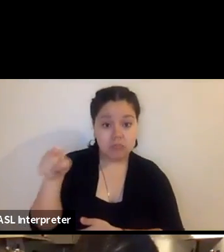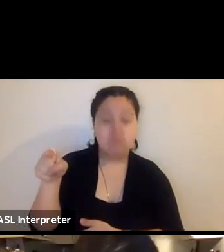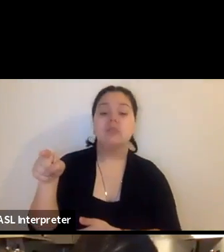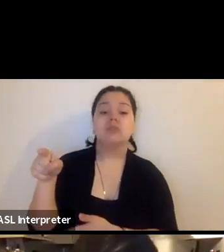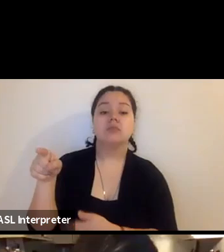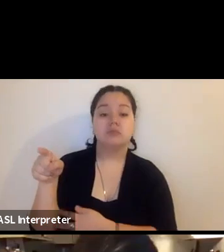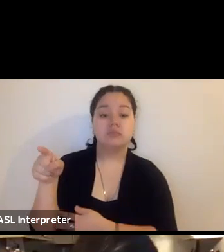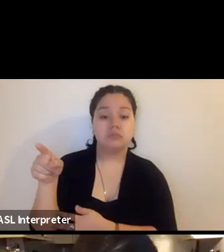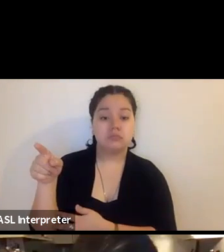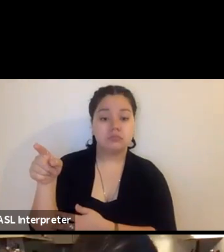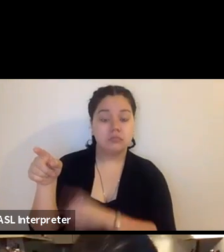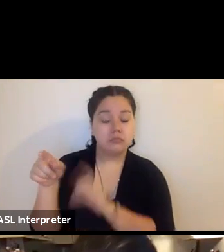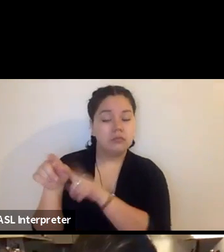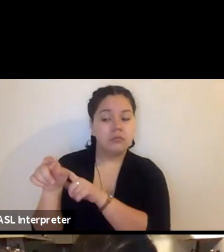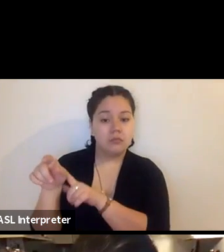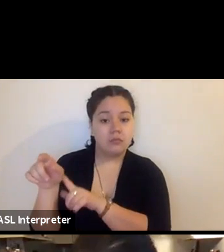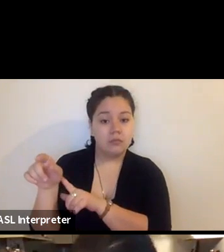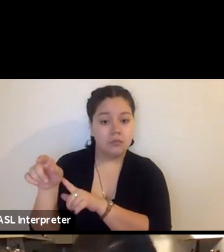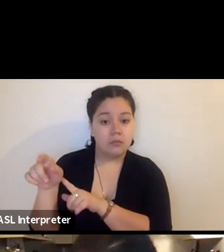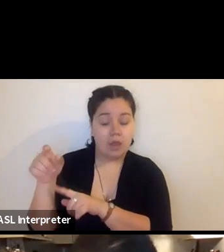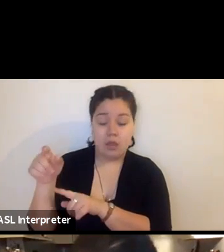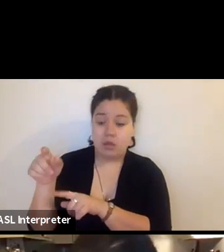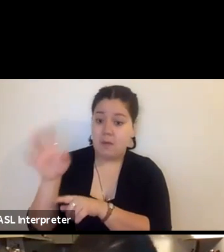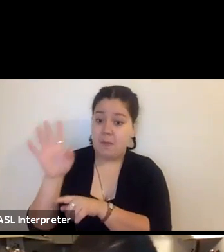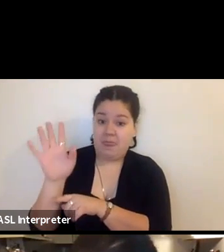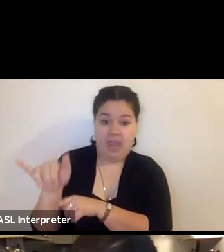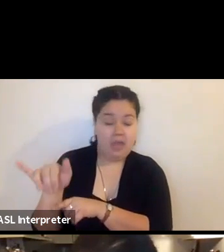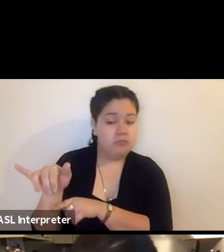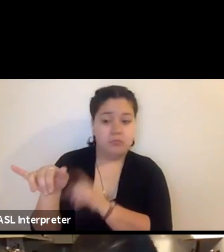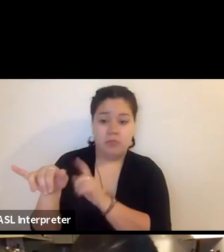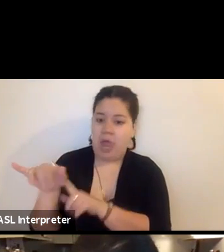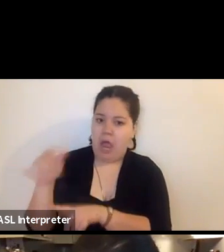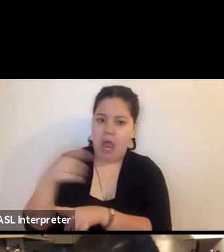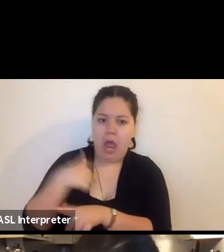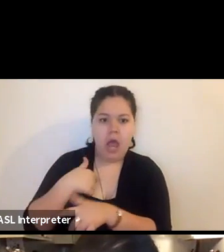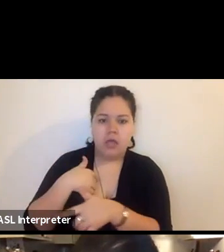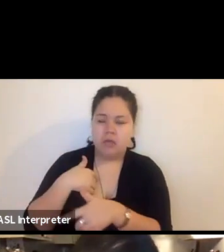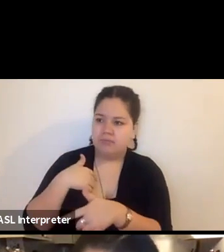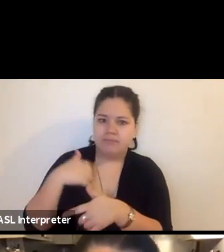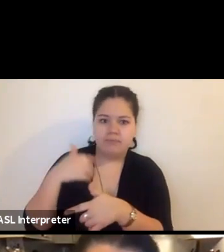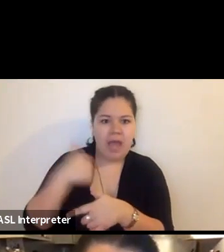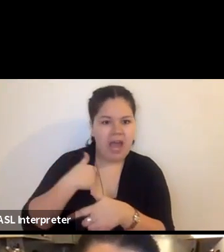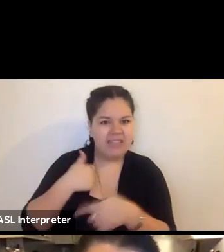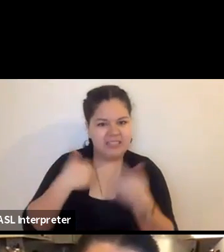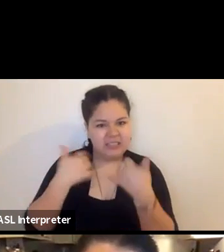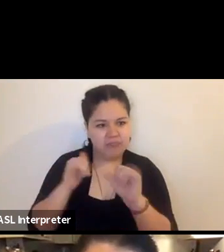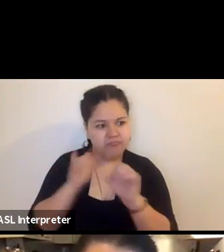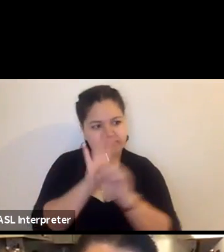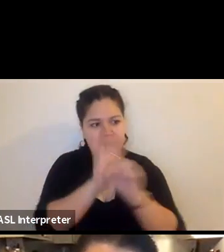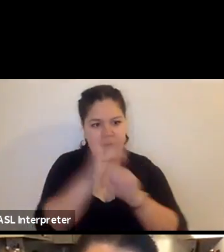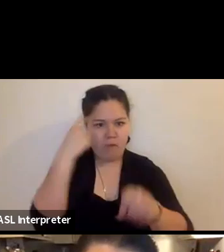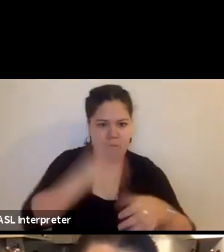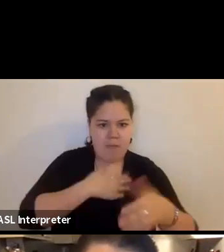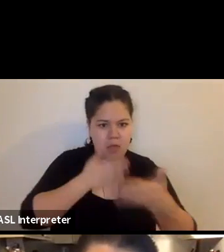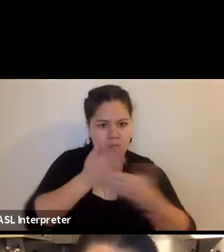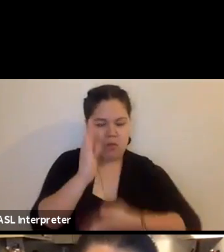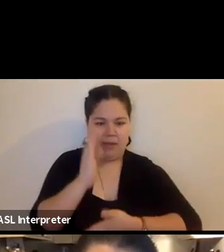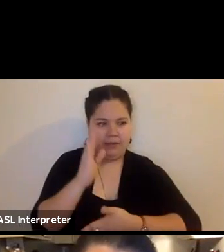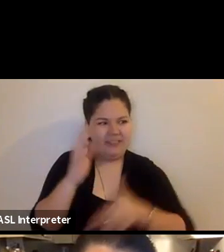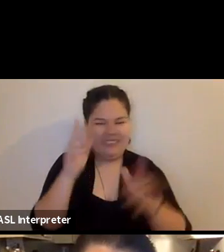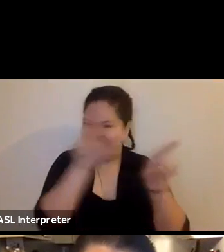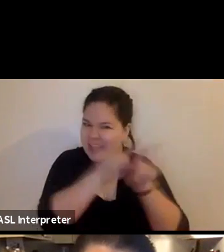And I defended my dissertation in the very house that Sir John A. Macdonald lived in the year he signed the Indian